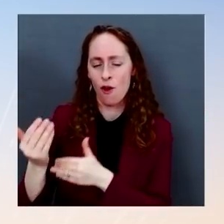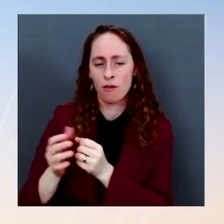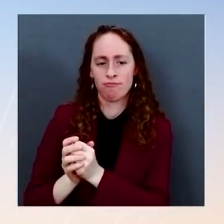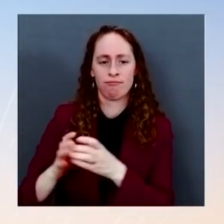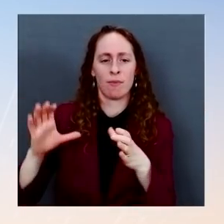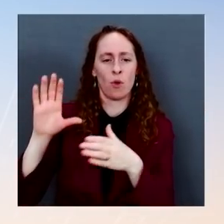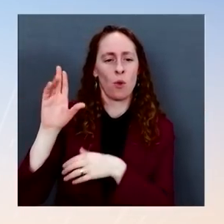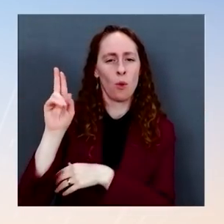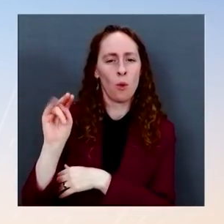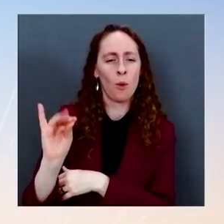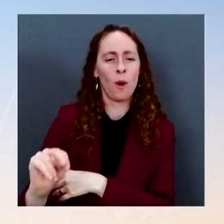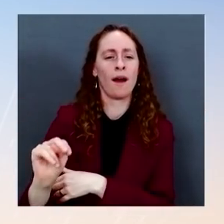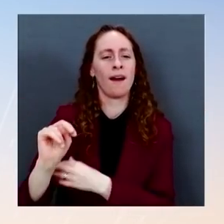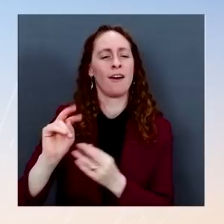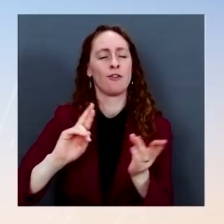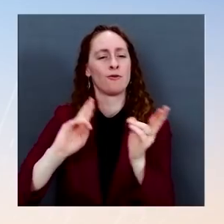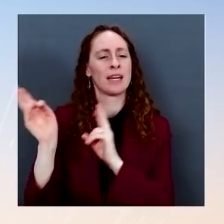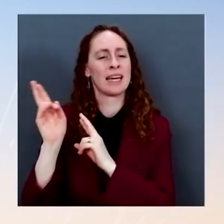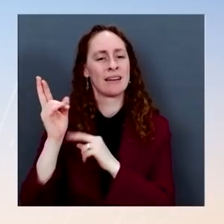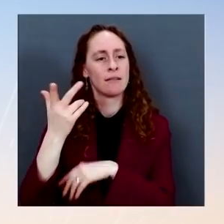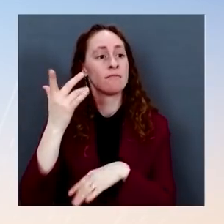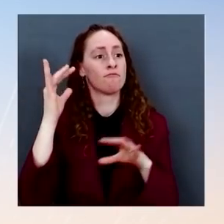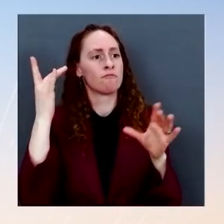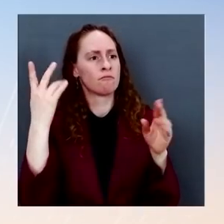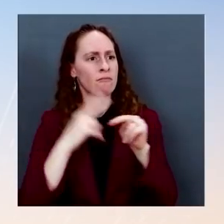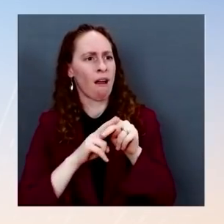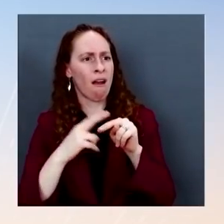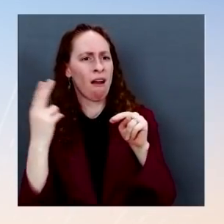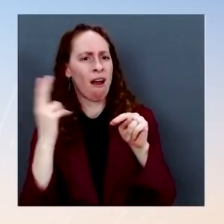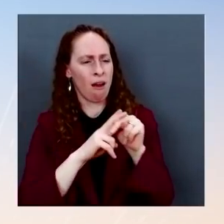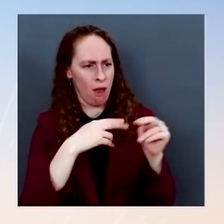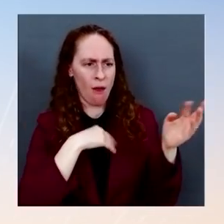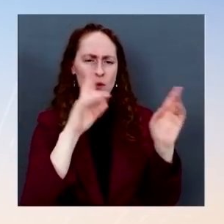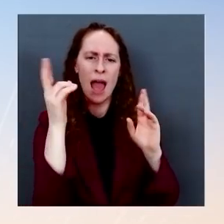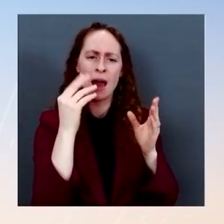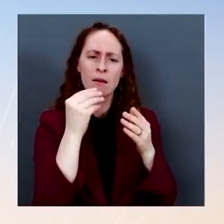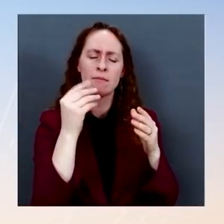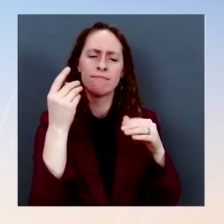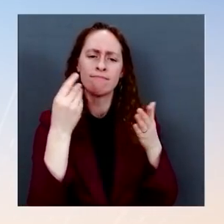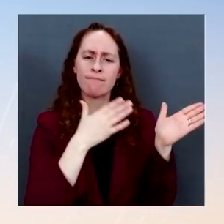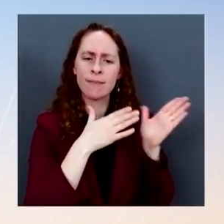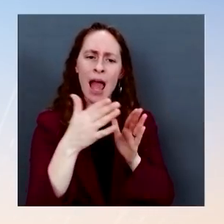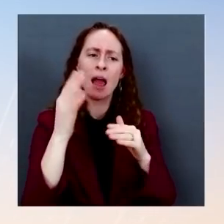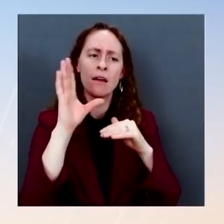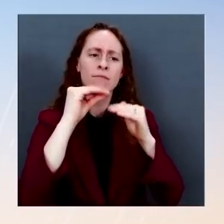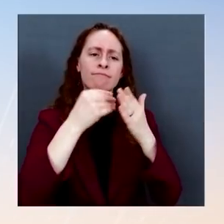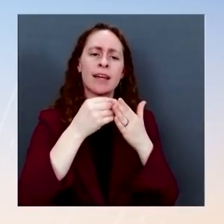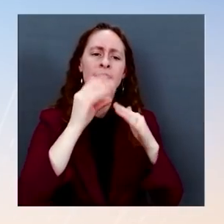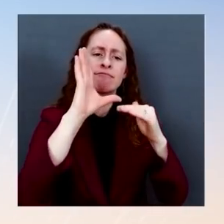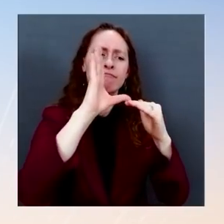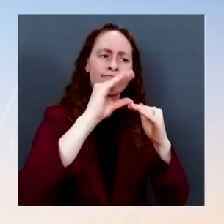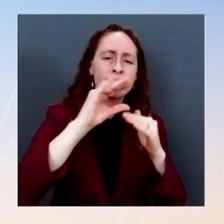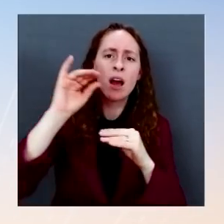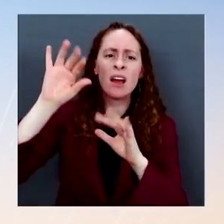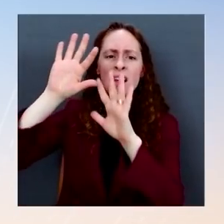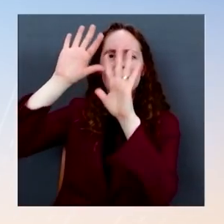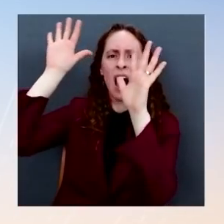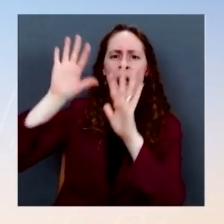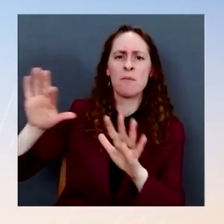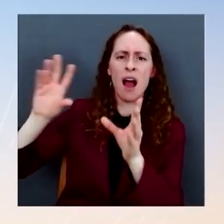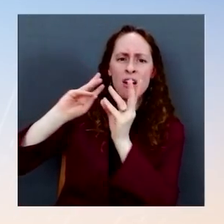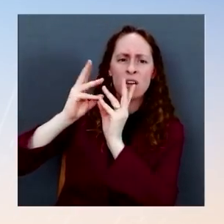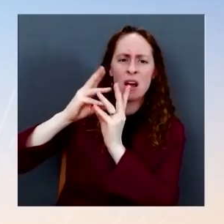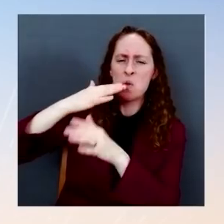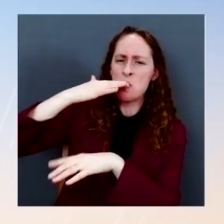to address the climate crisis, and that's what you'll hear people talk about next year. But I'll leave the politics out of the podium. Turning